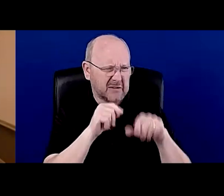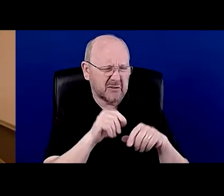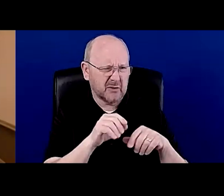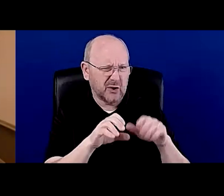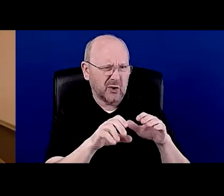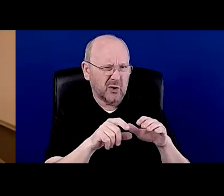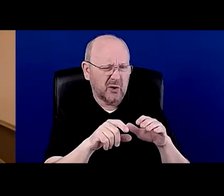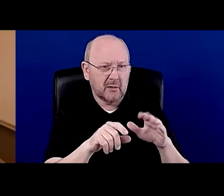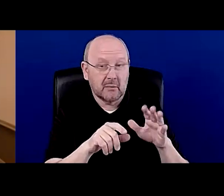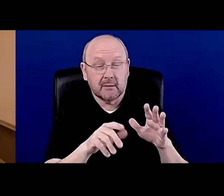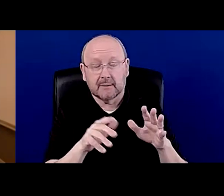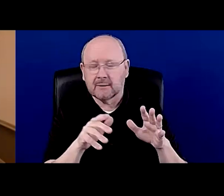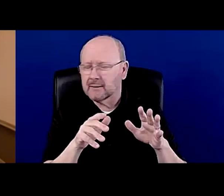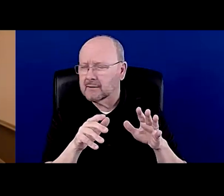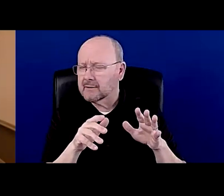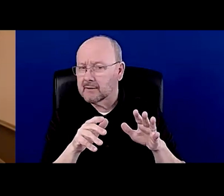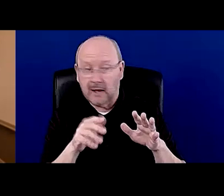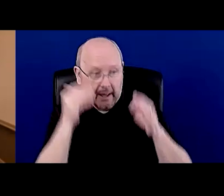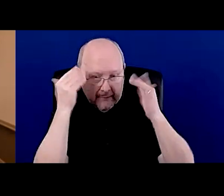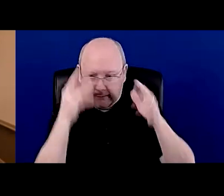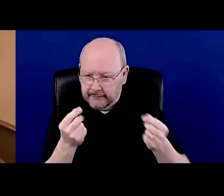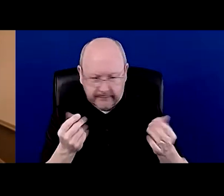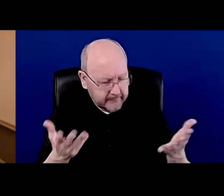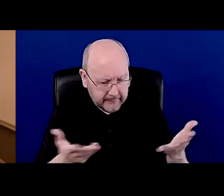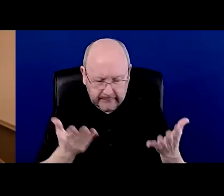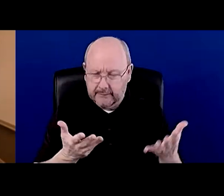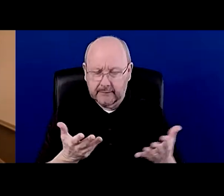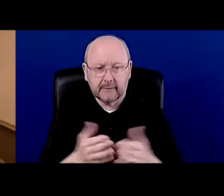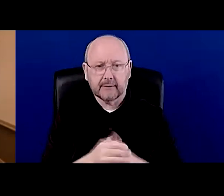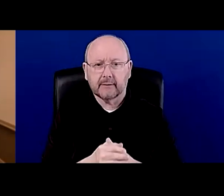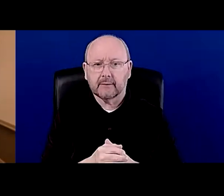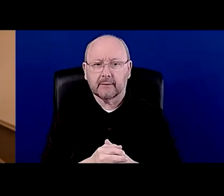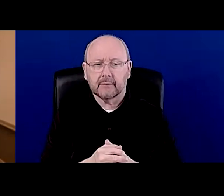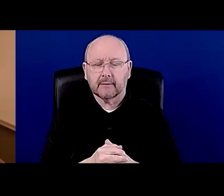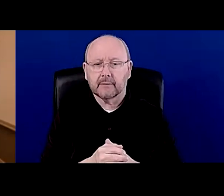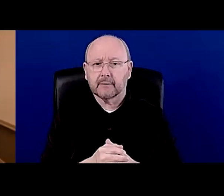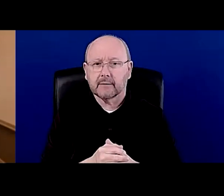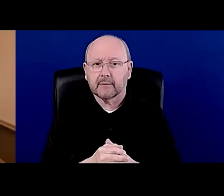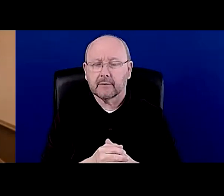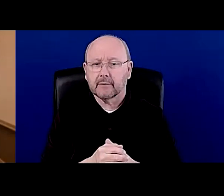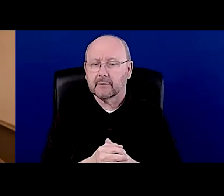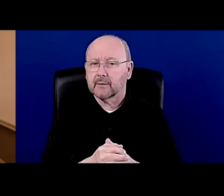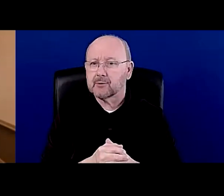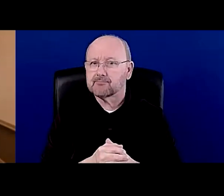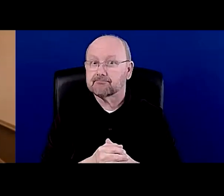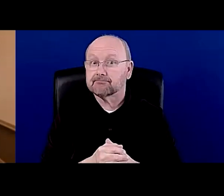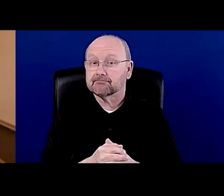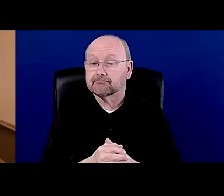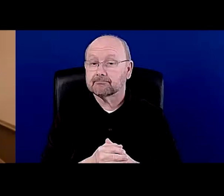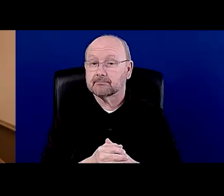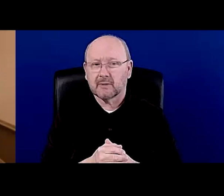and we're not, And I just don't know what to do about it. yeah, and I It's just, like we're almost gonna have to make our criteria